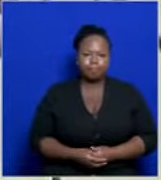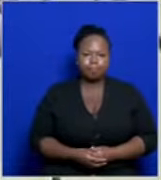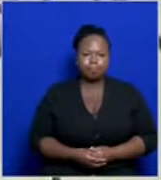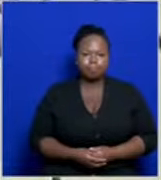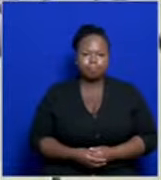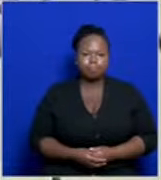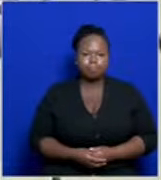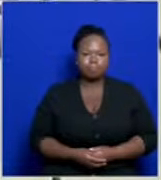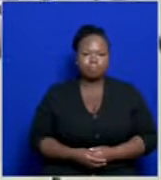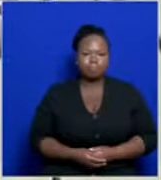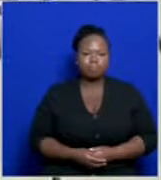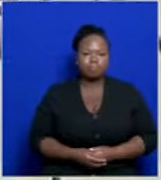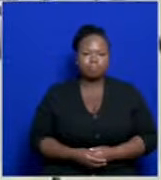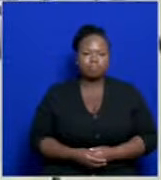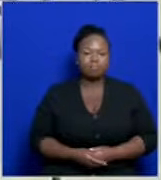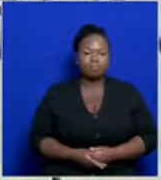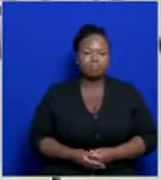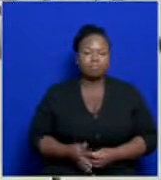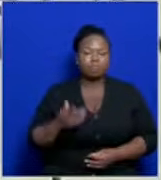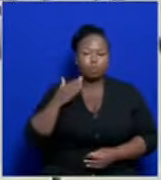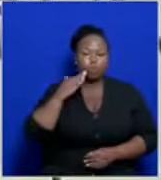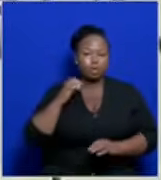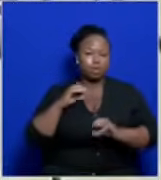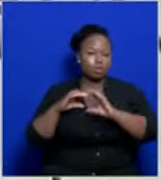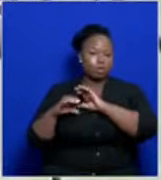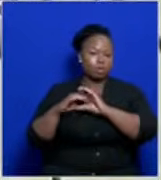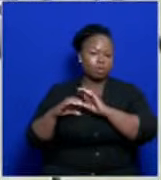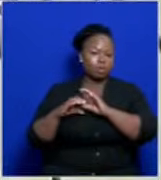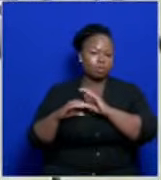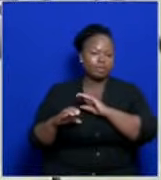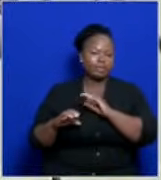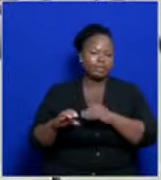during those communication, if